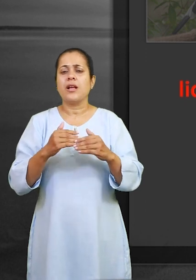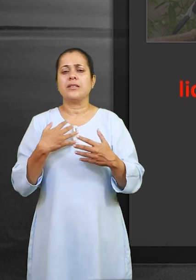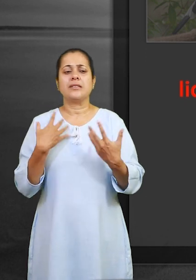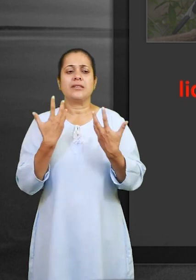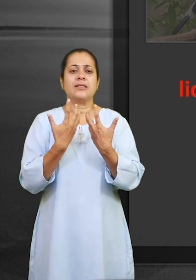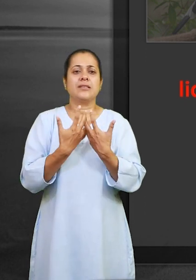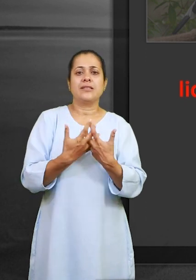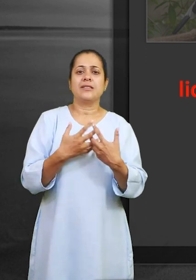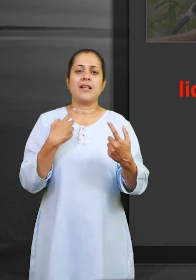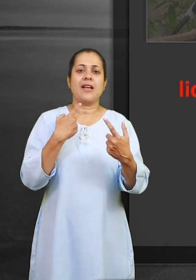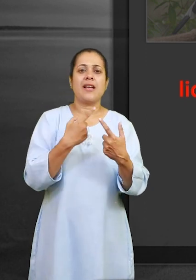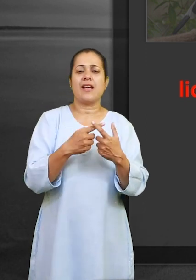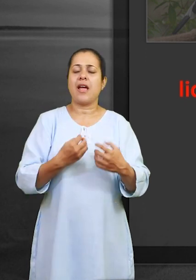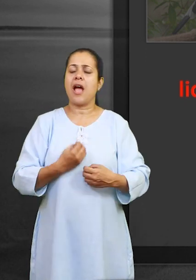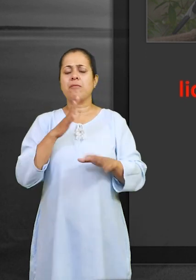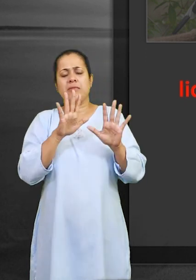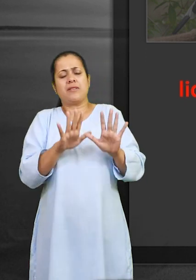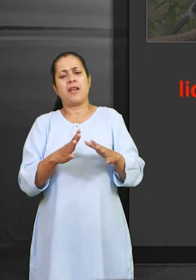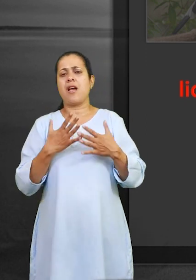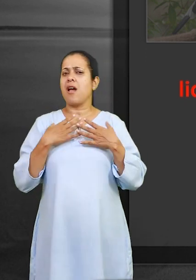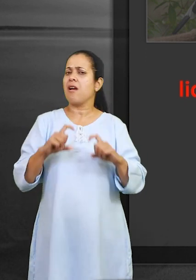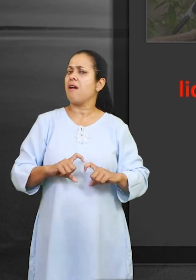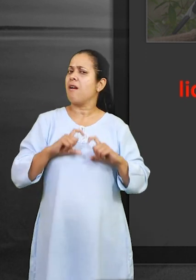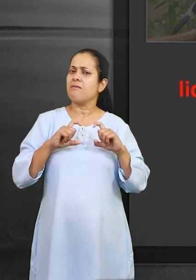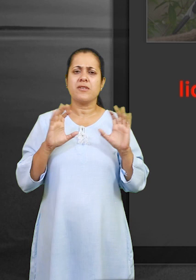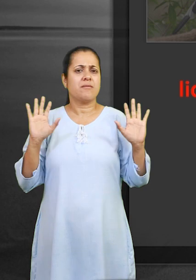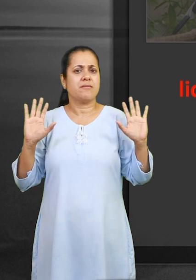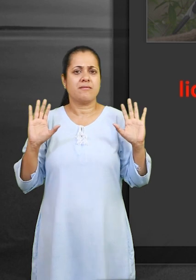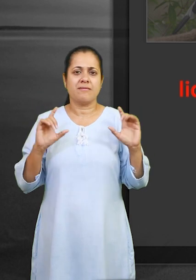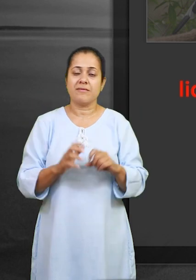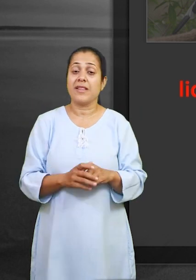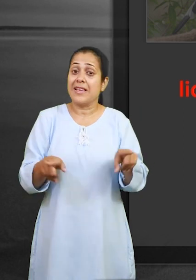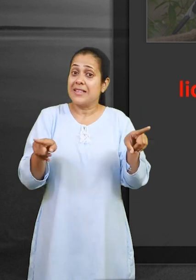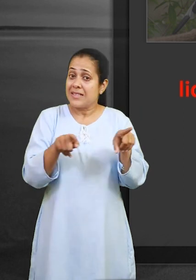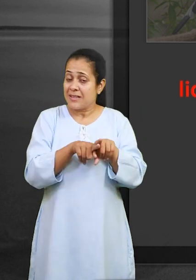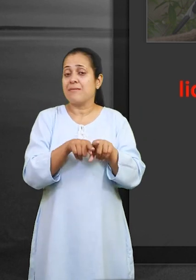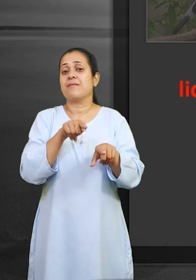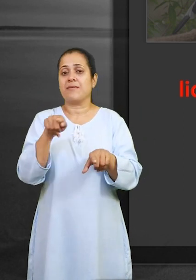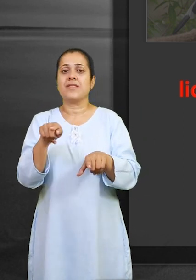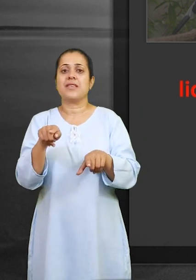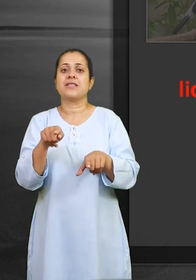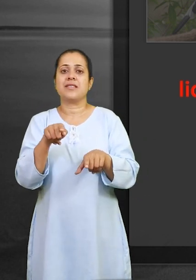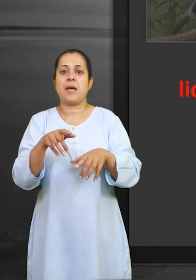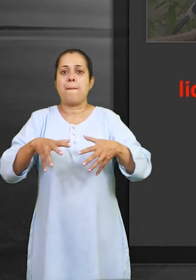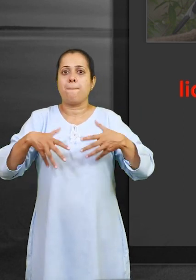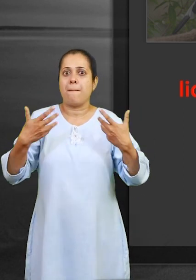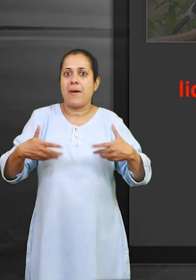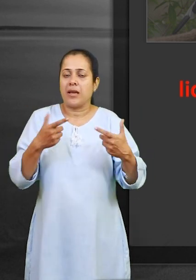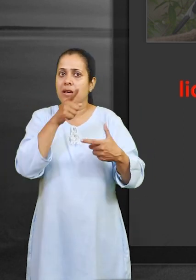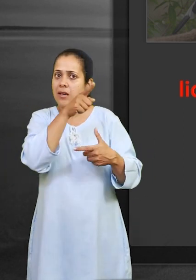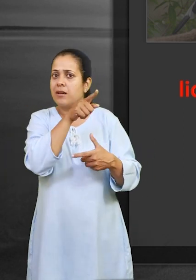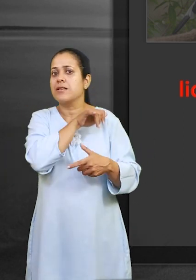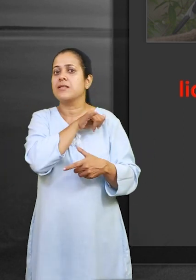that room and you are very happy in the confinement of that room, right? Same like this lion-tailed